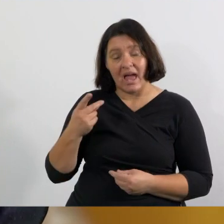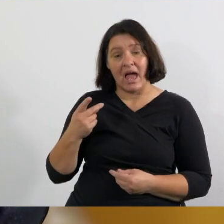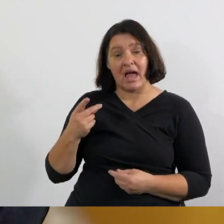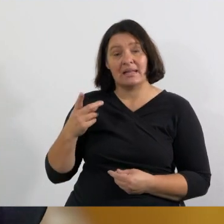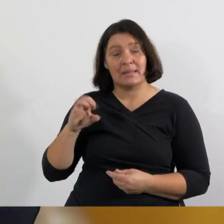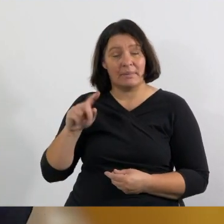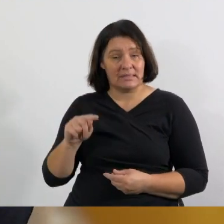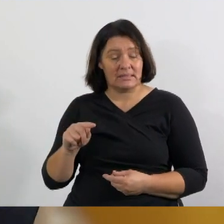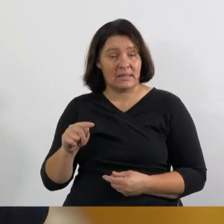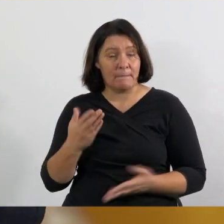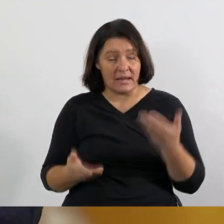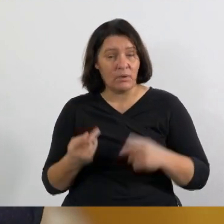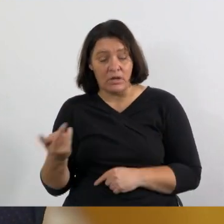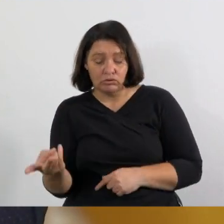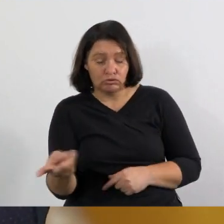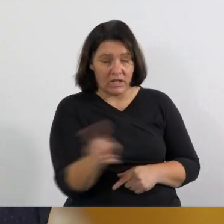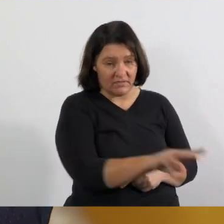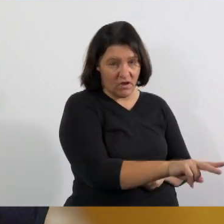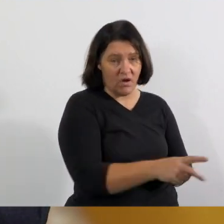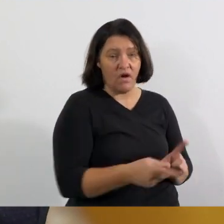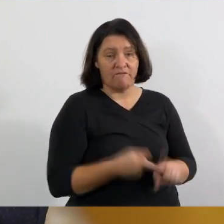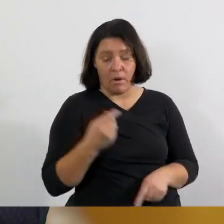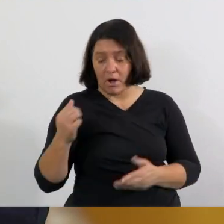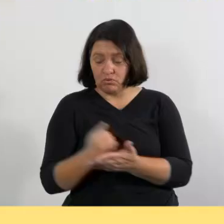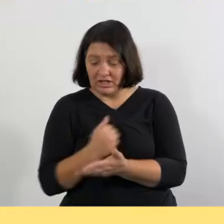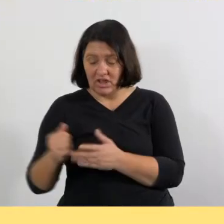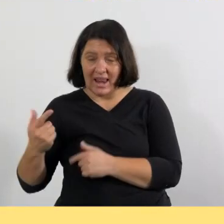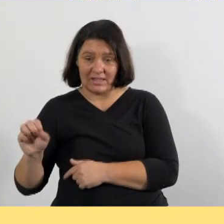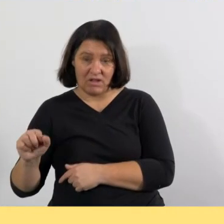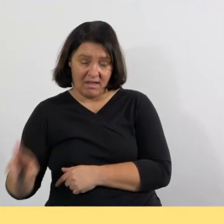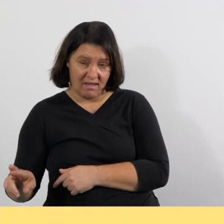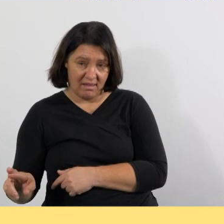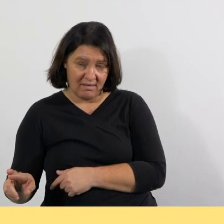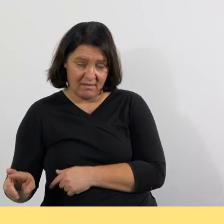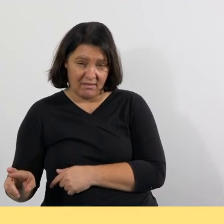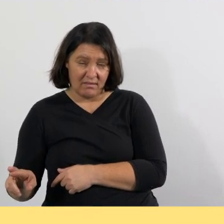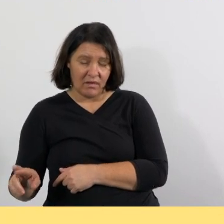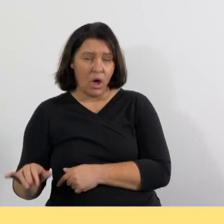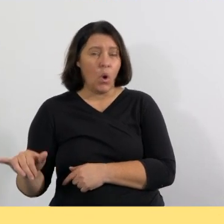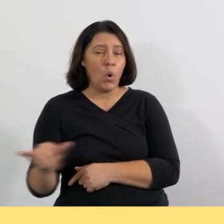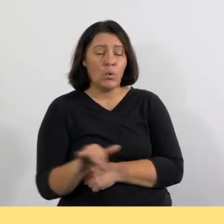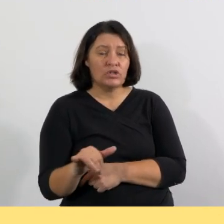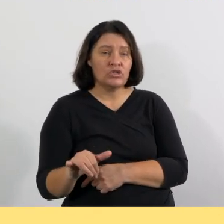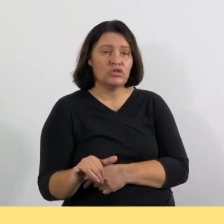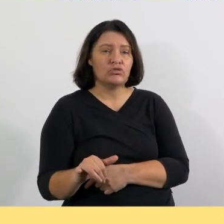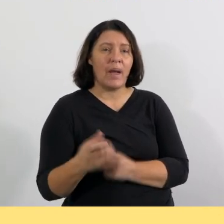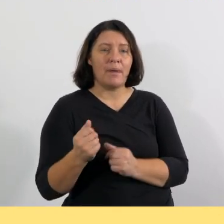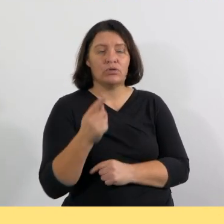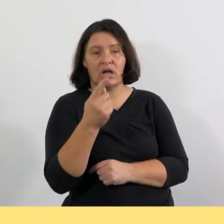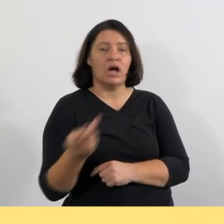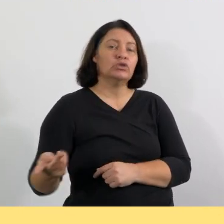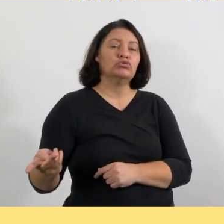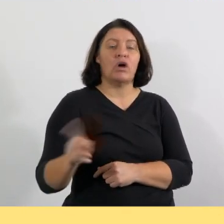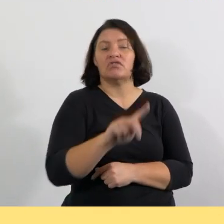balance, you must then transfer him from your creditor's ledger. In which amount quoted above is